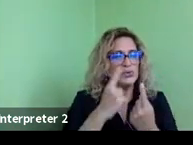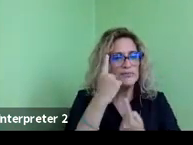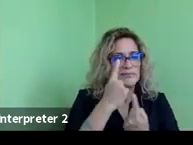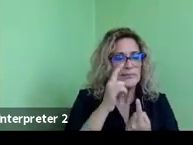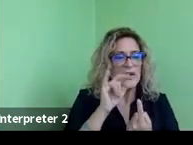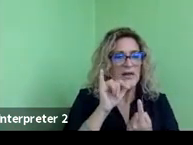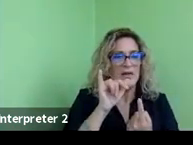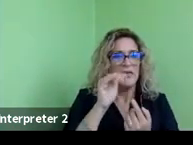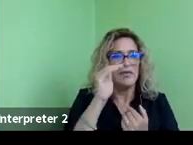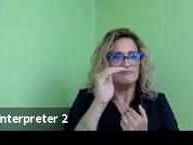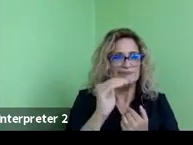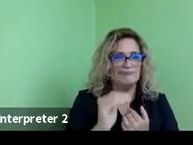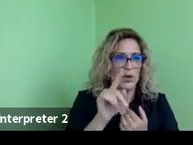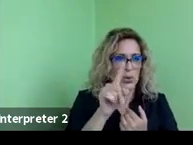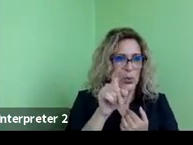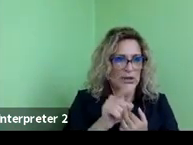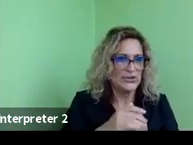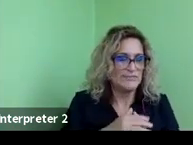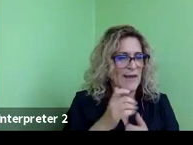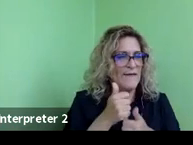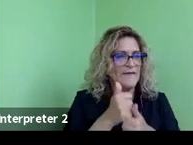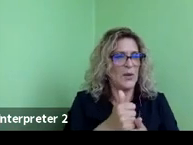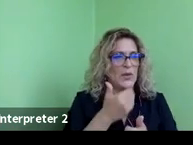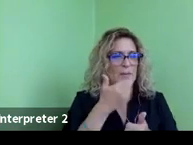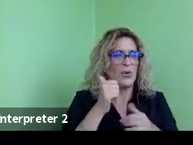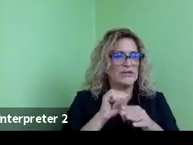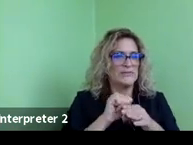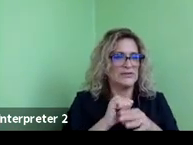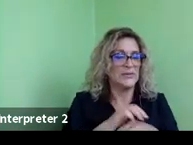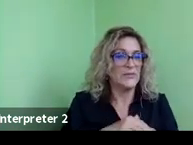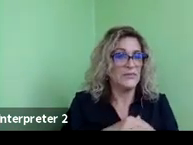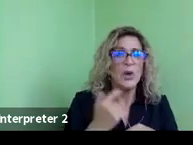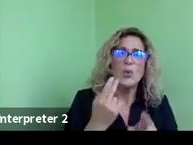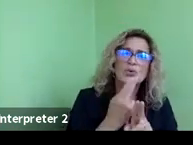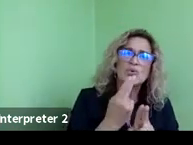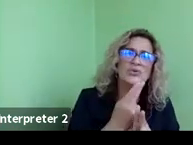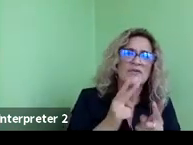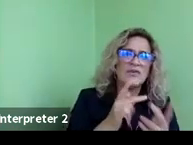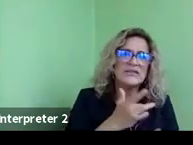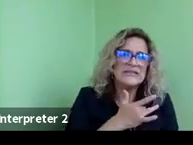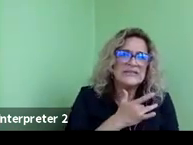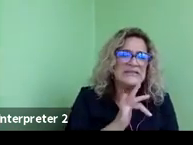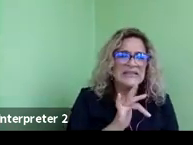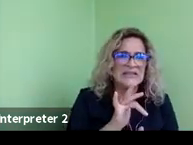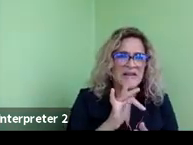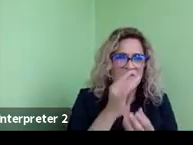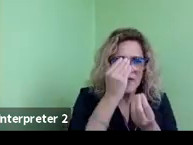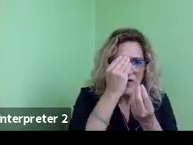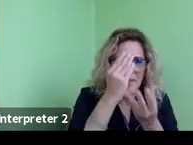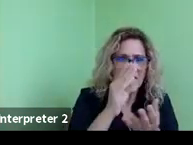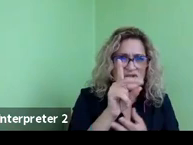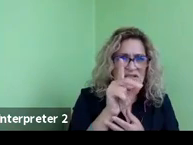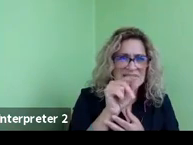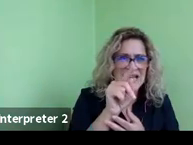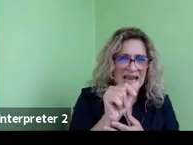practices, because we're working with very sensitive data, and other people want that information, as we've talked about. And